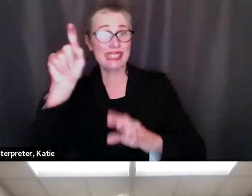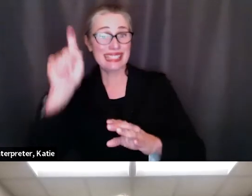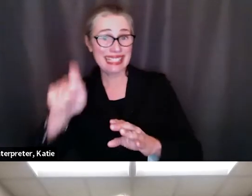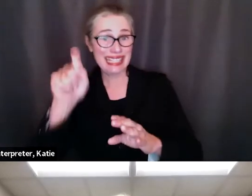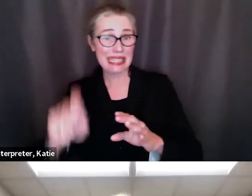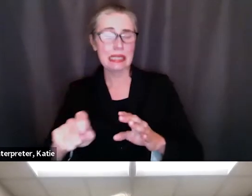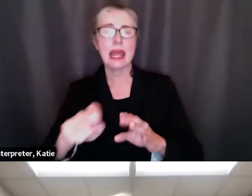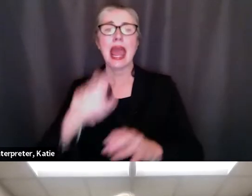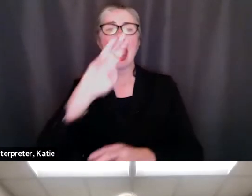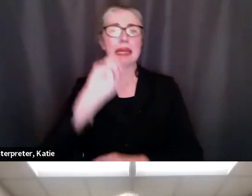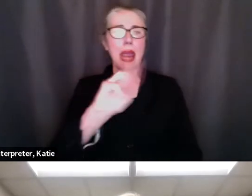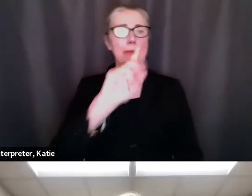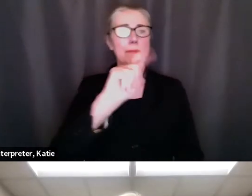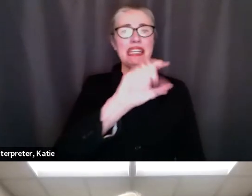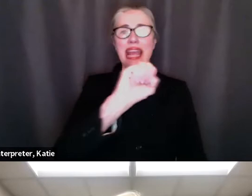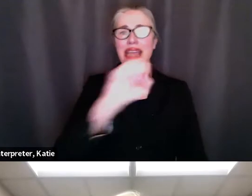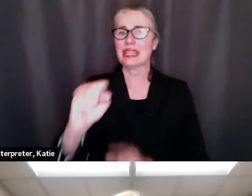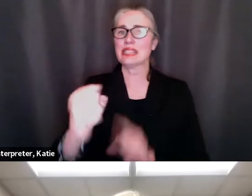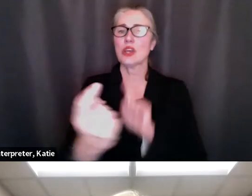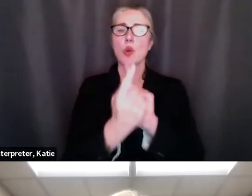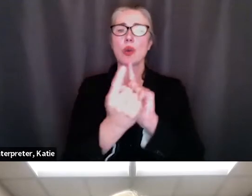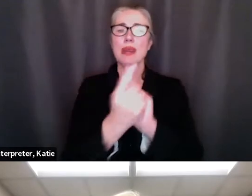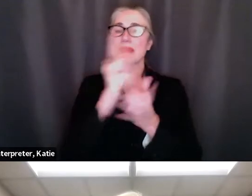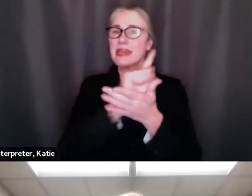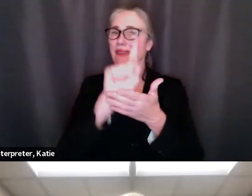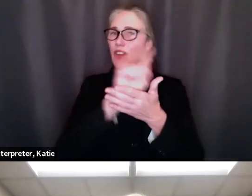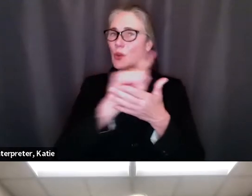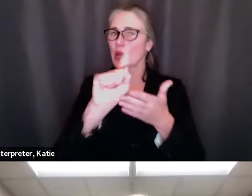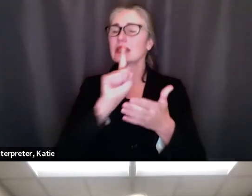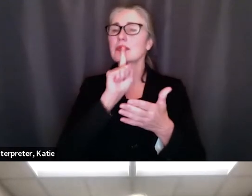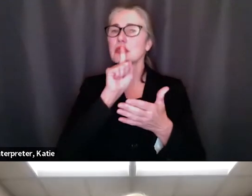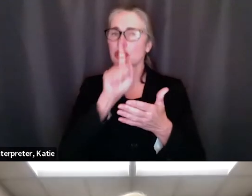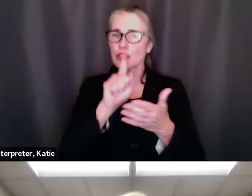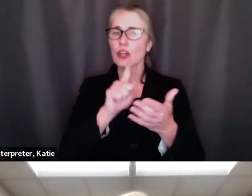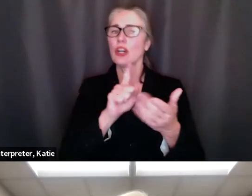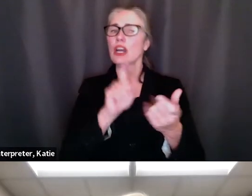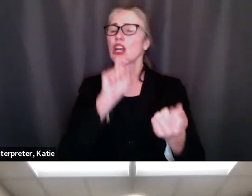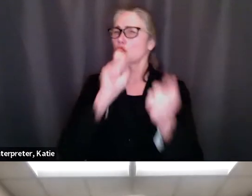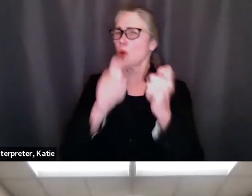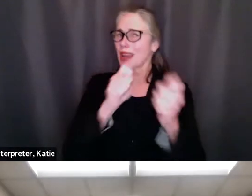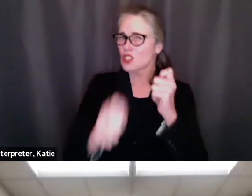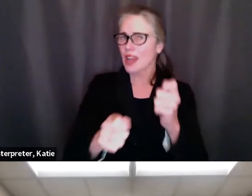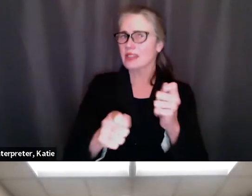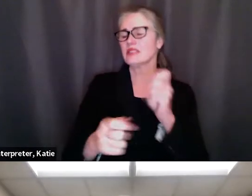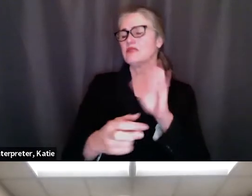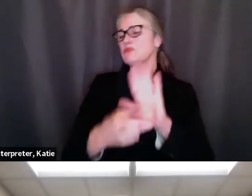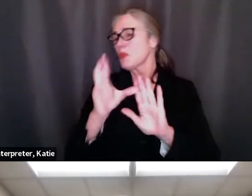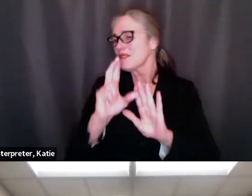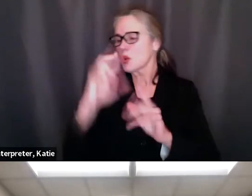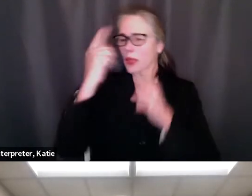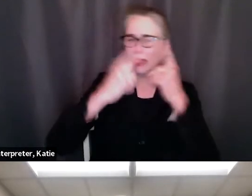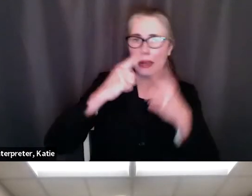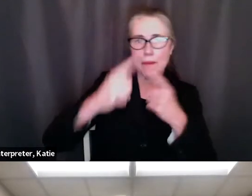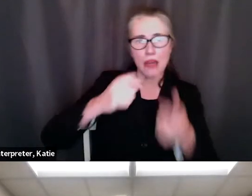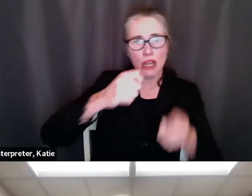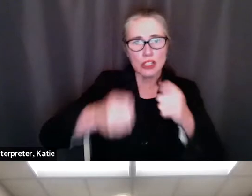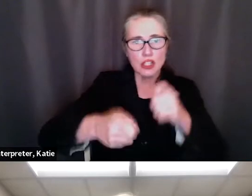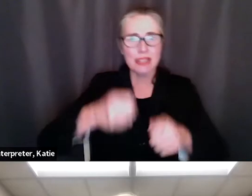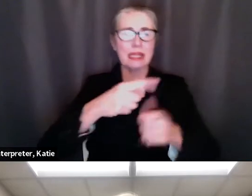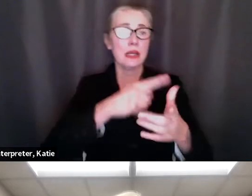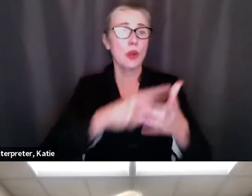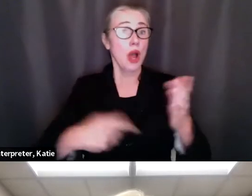regularly weekly to review data and discuss and make any adjustments recently our lead data showed